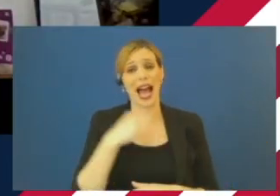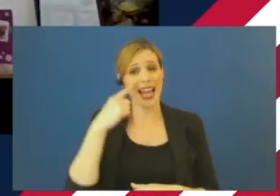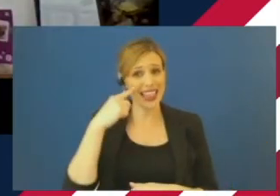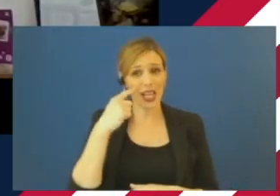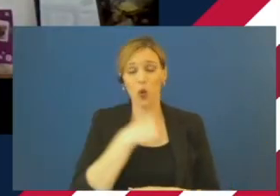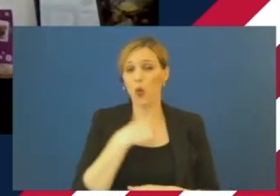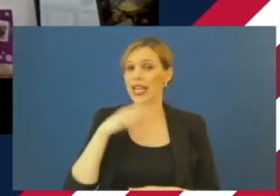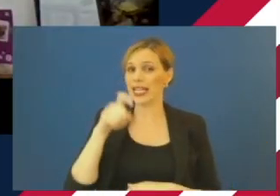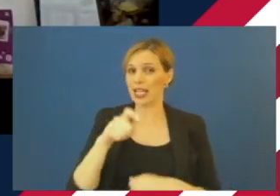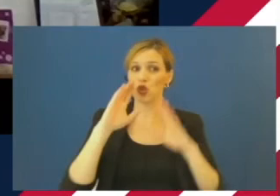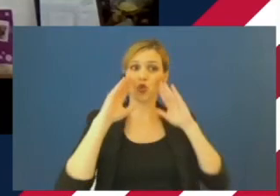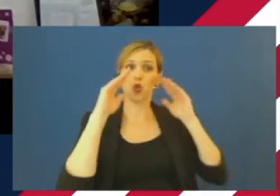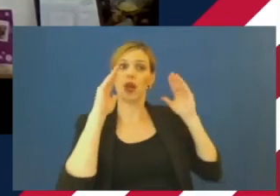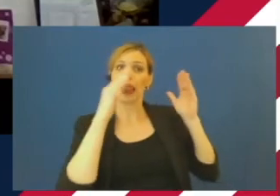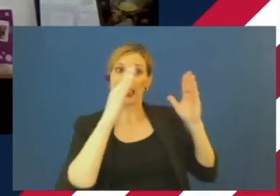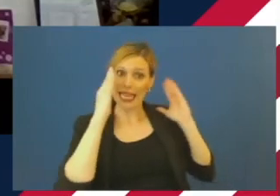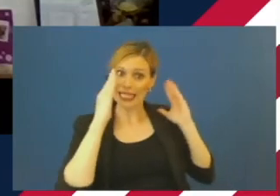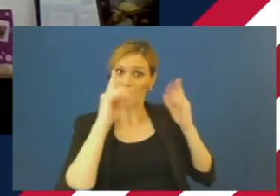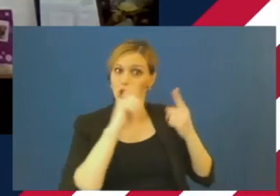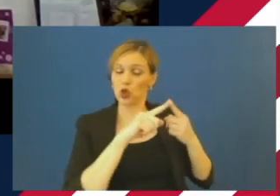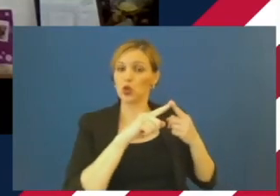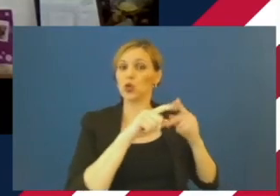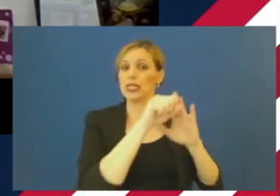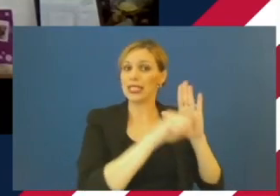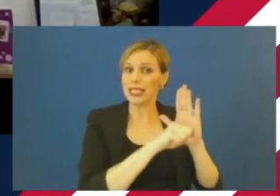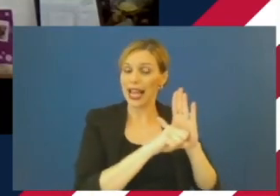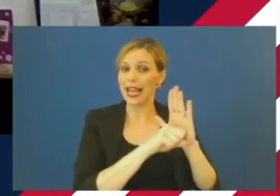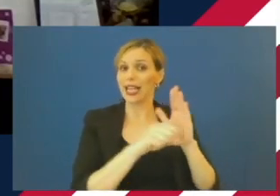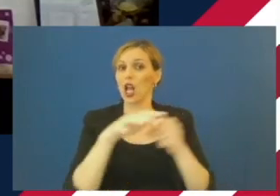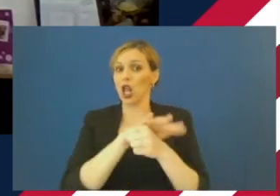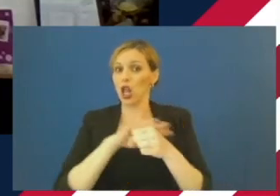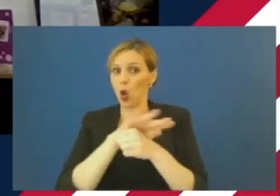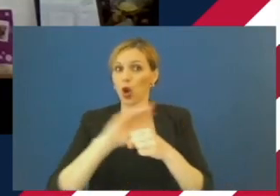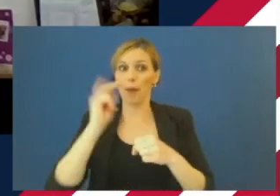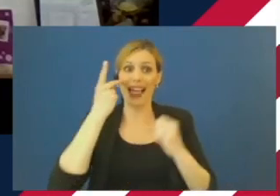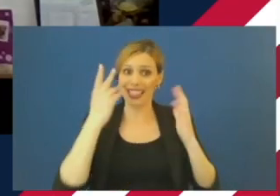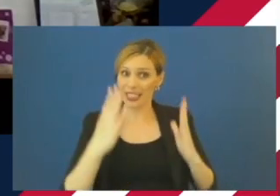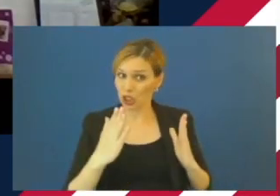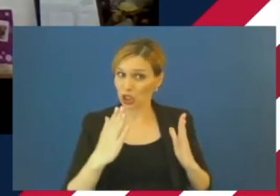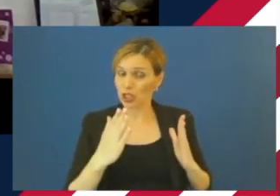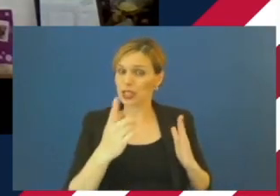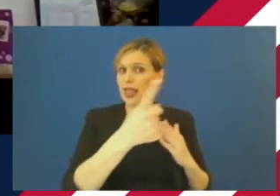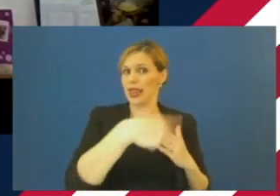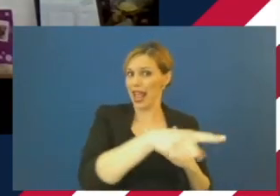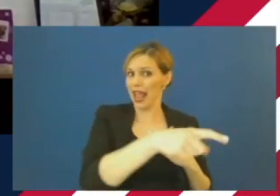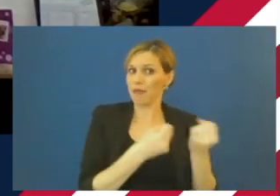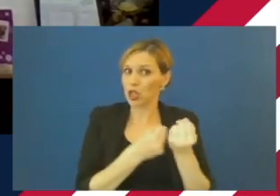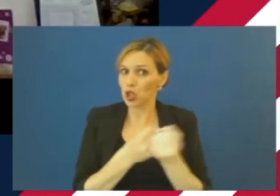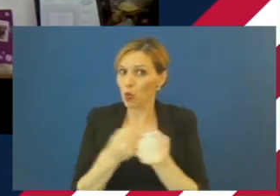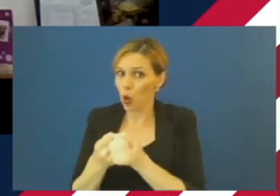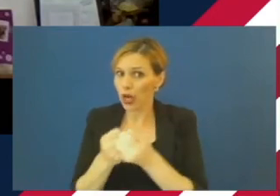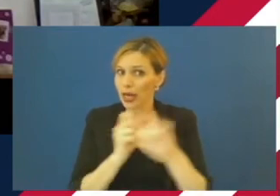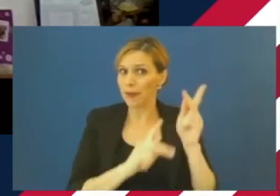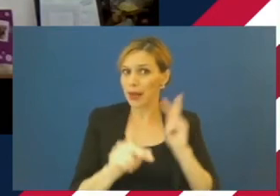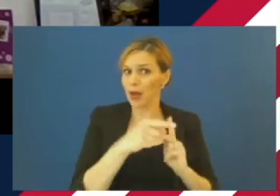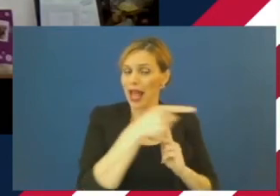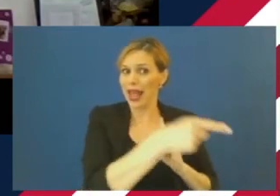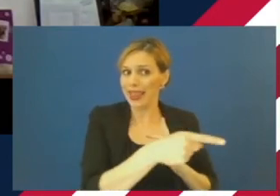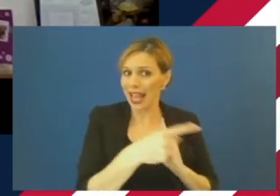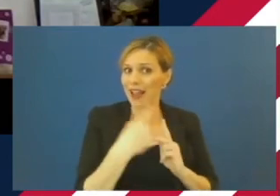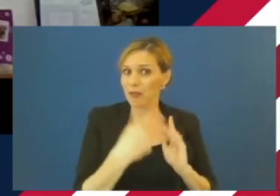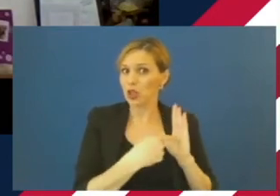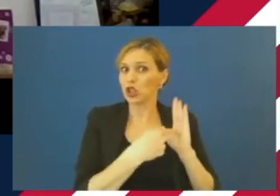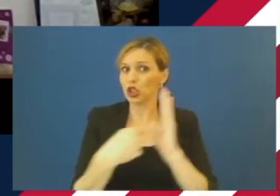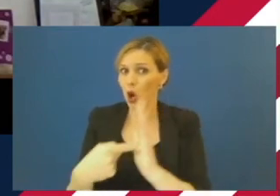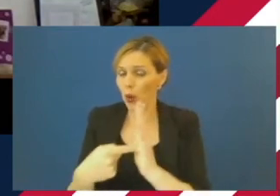officials, follow those things that they have been doing, as they have been right there on the ground with people, and they have been expressing and even working with other